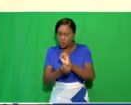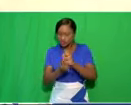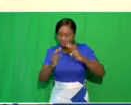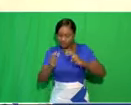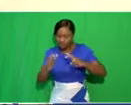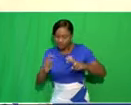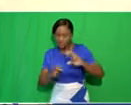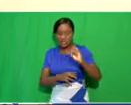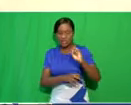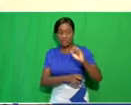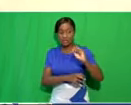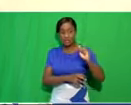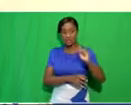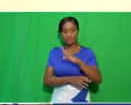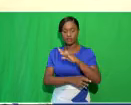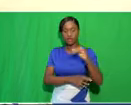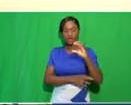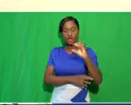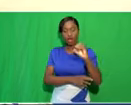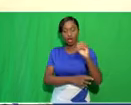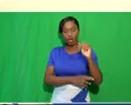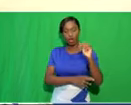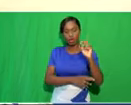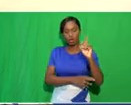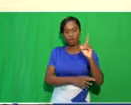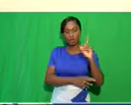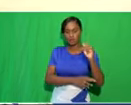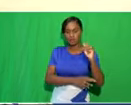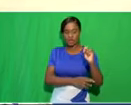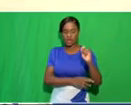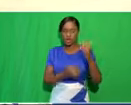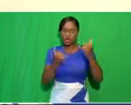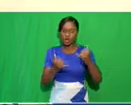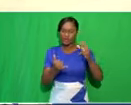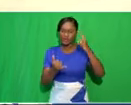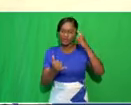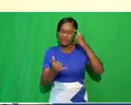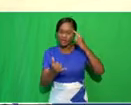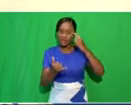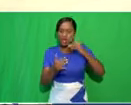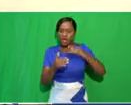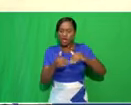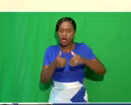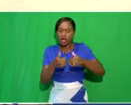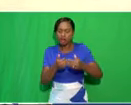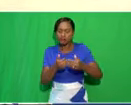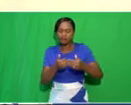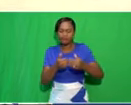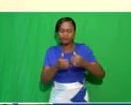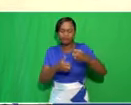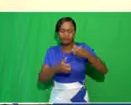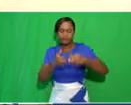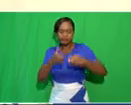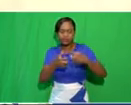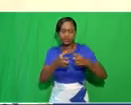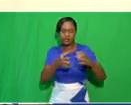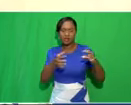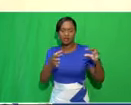and Concordat, we must take into consideration how the SEA Concordat issues relate